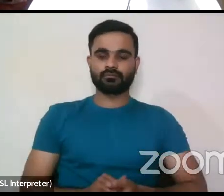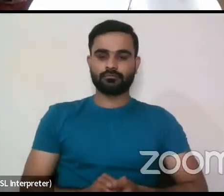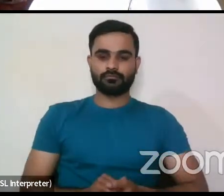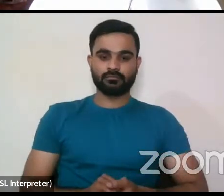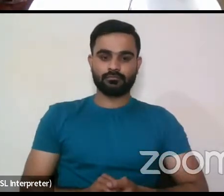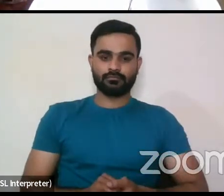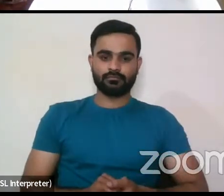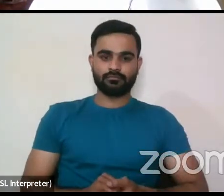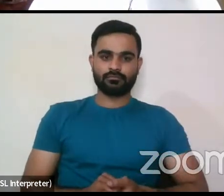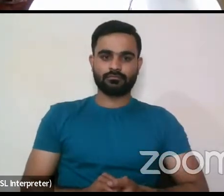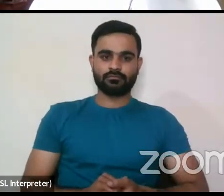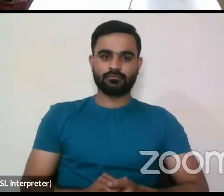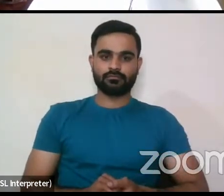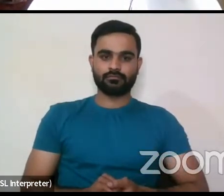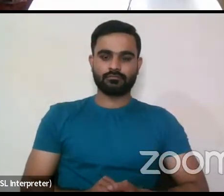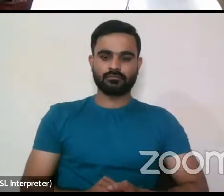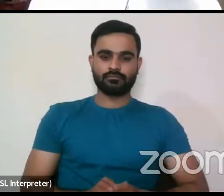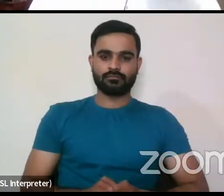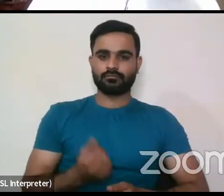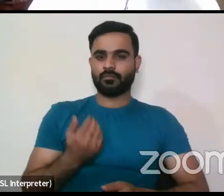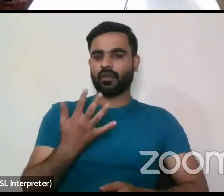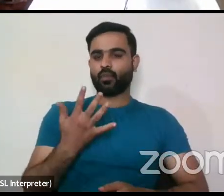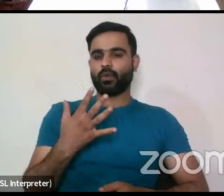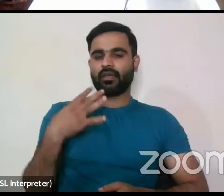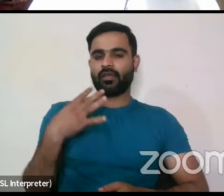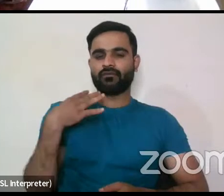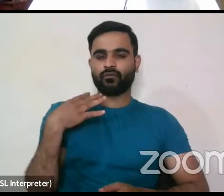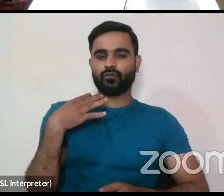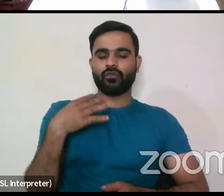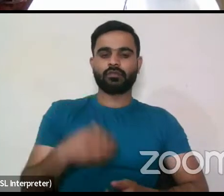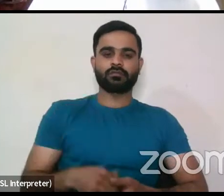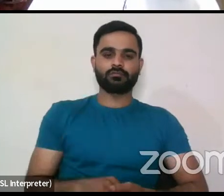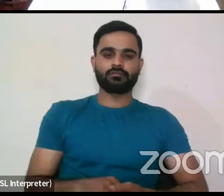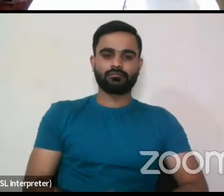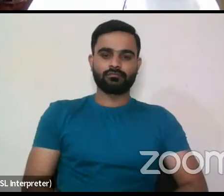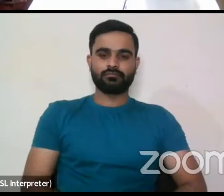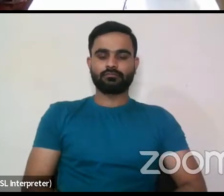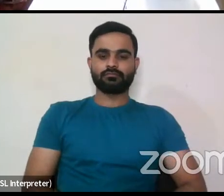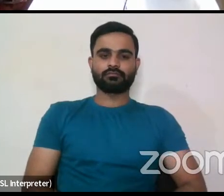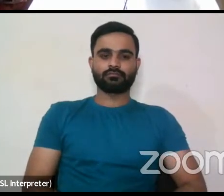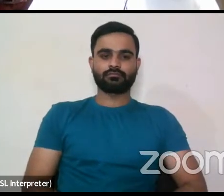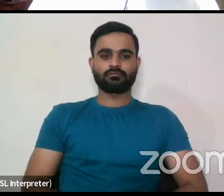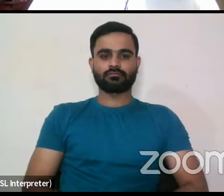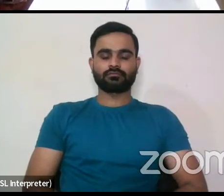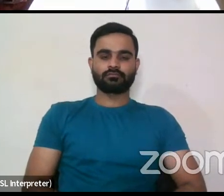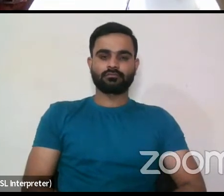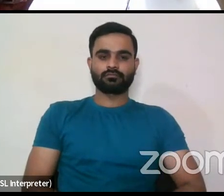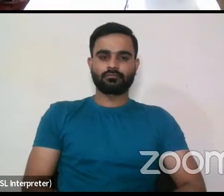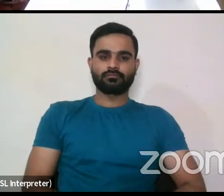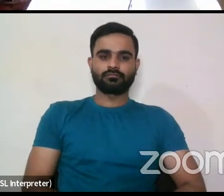Just give another 5 seconds and just start setting up. Sure.